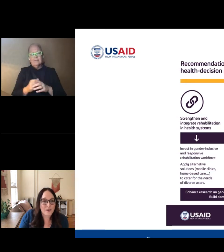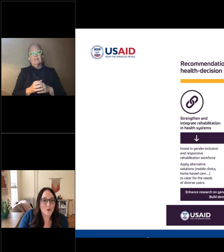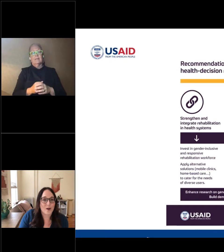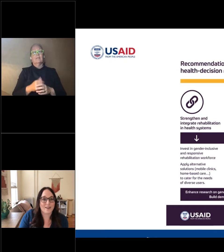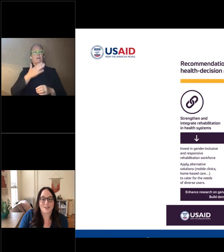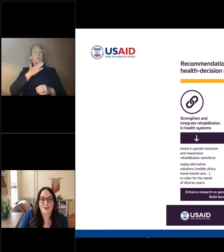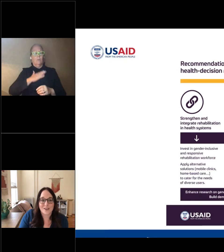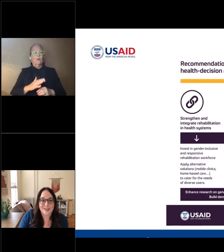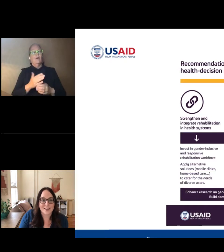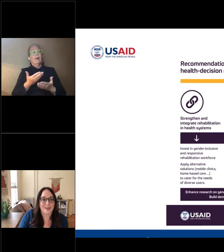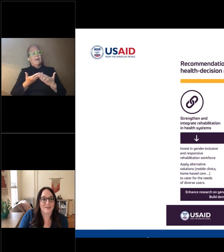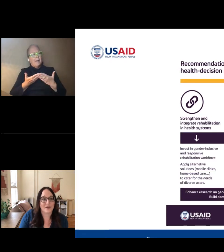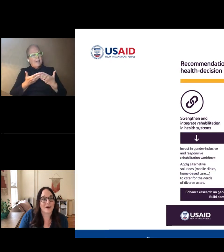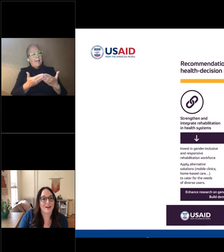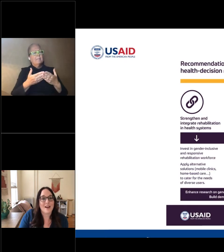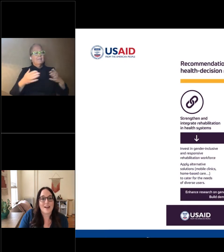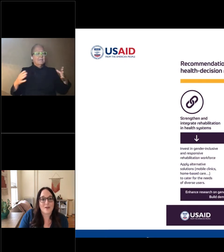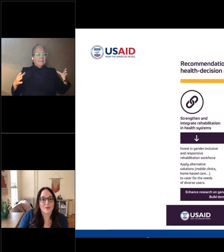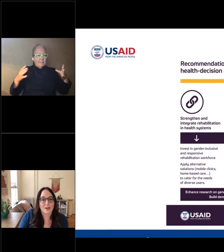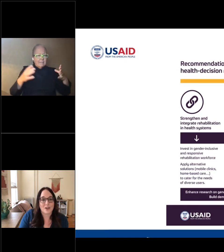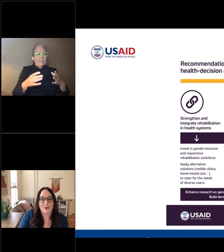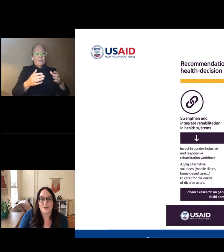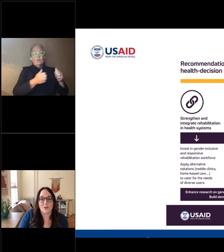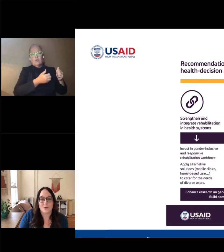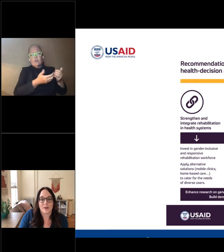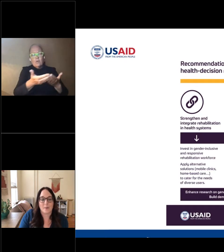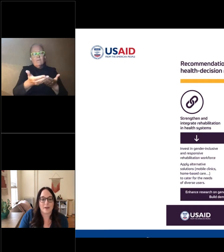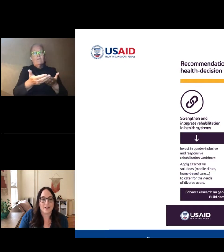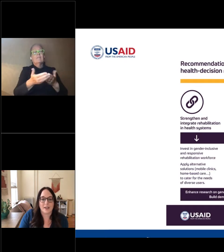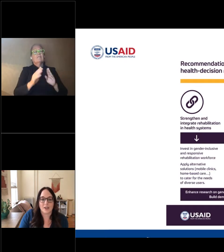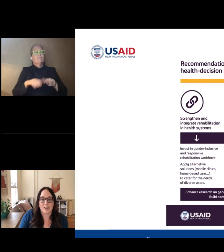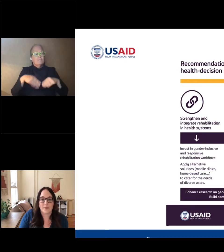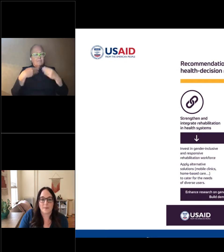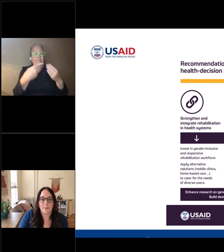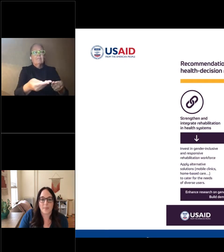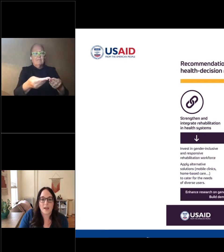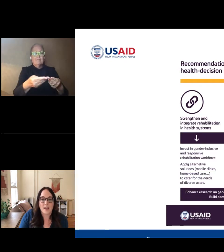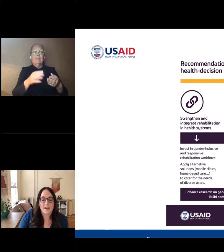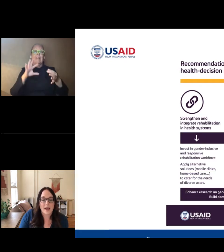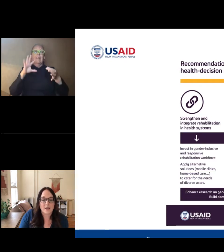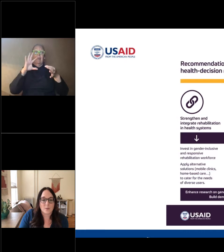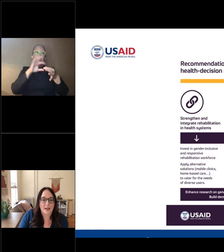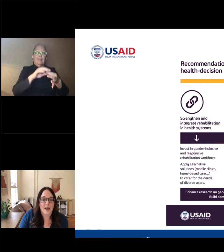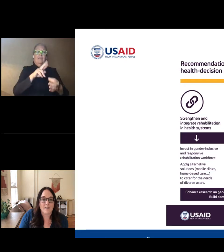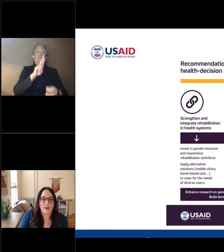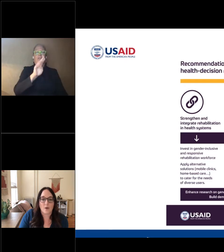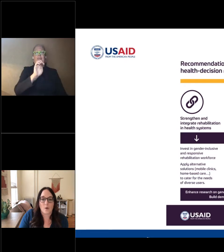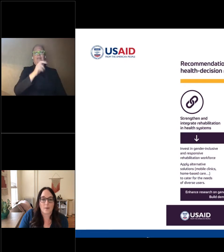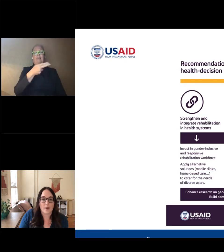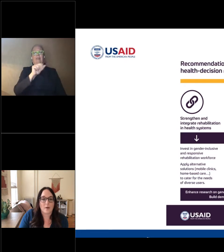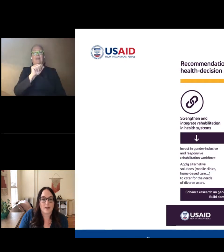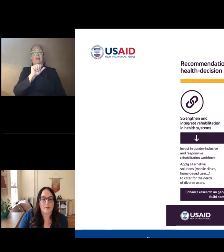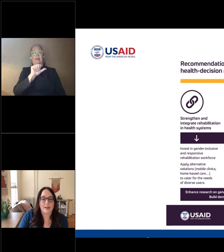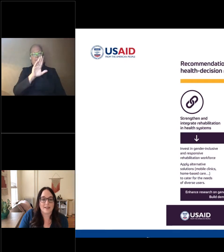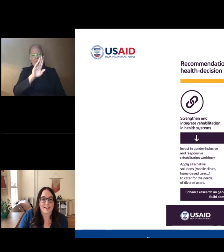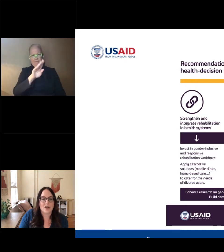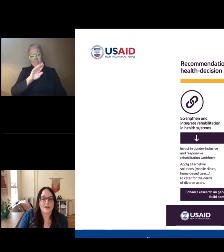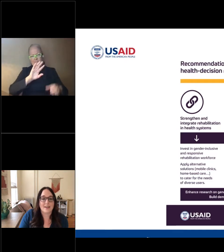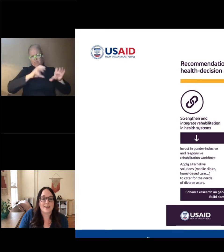health workforce service delivery in relation to rehabilitation. Next, we have